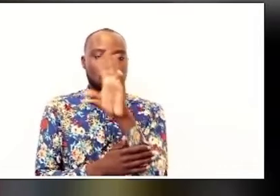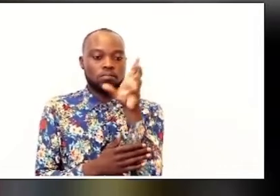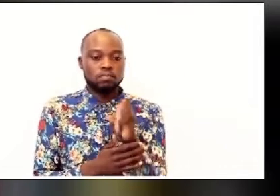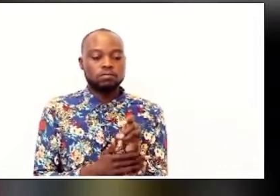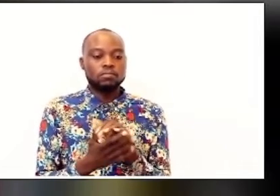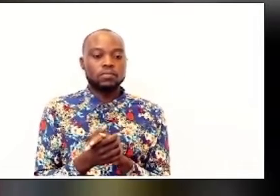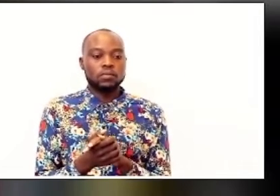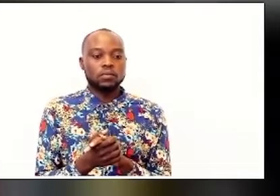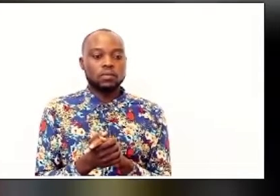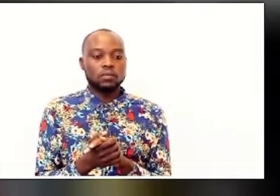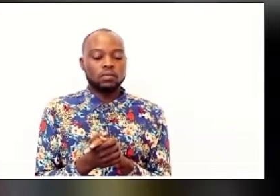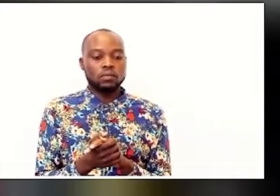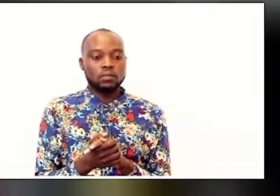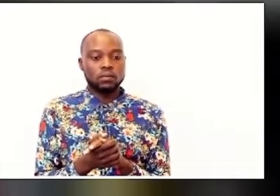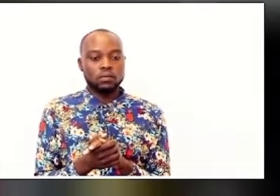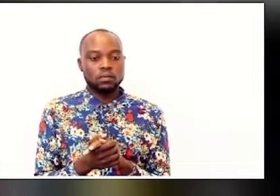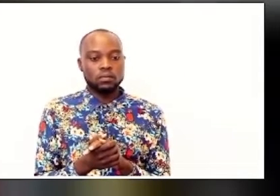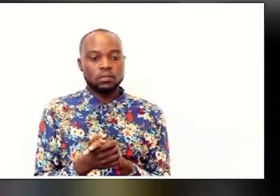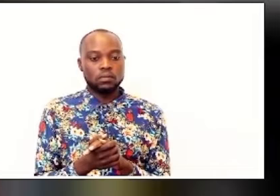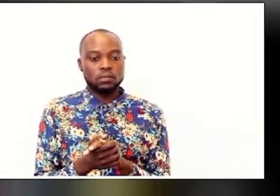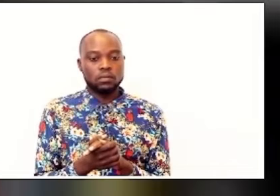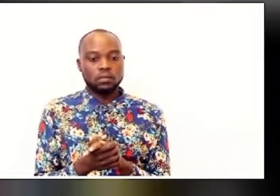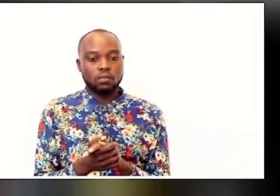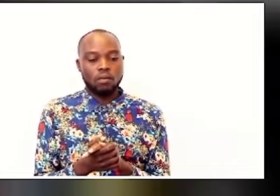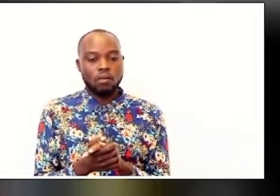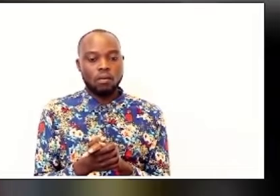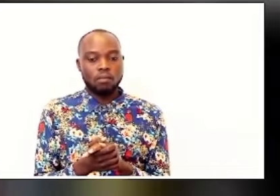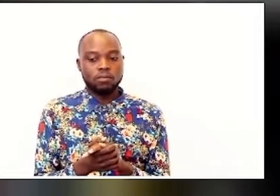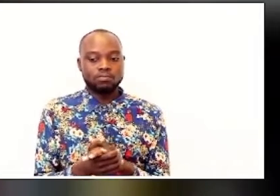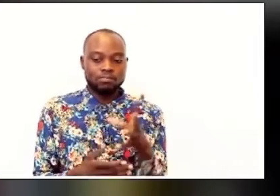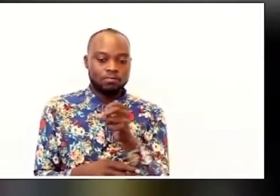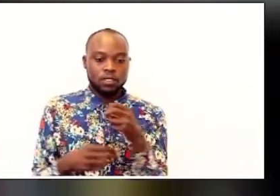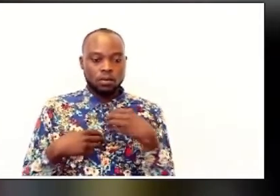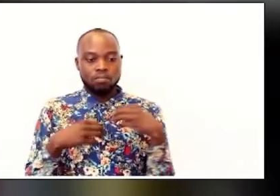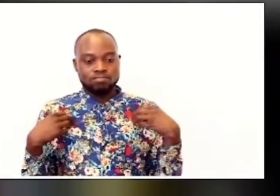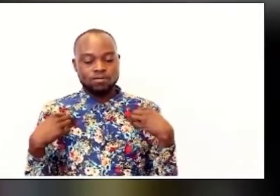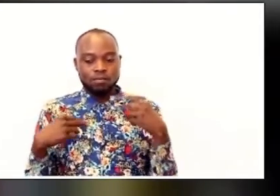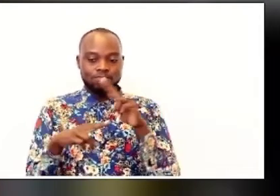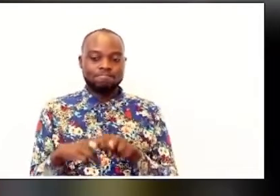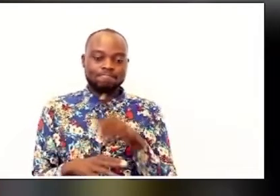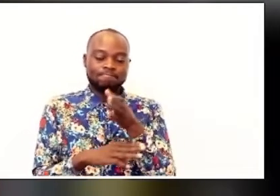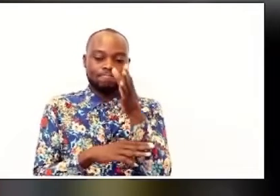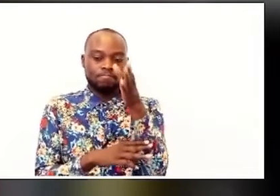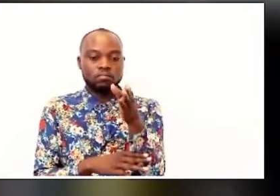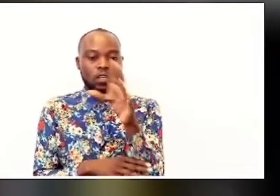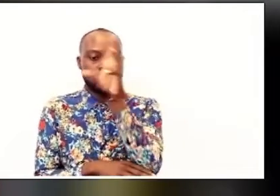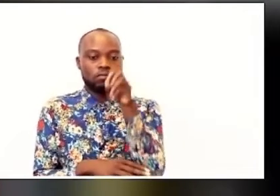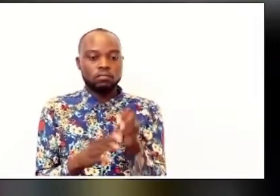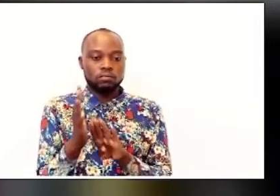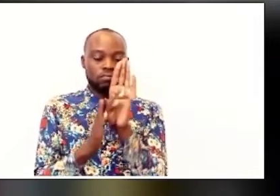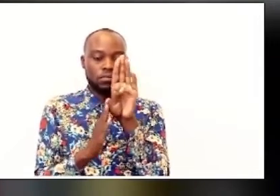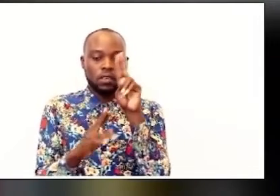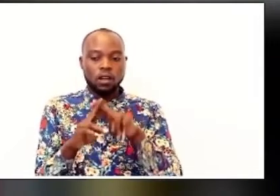energy transition by not affording the opportunity of Africa to leapfrog and Africa joining in the league of big